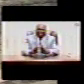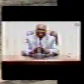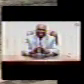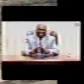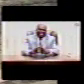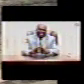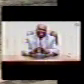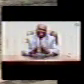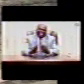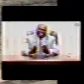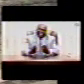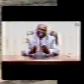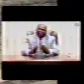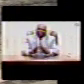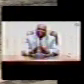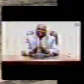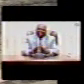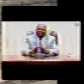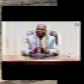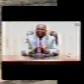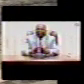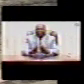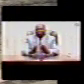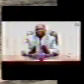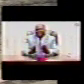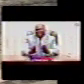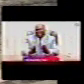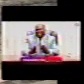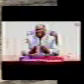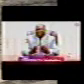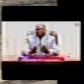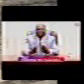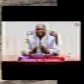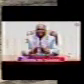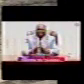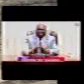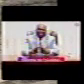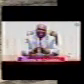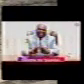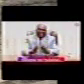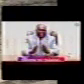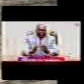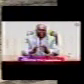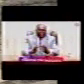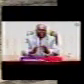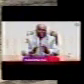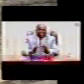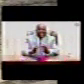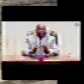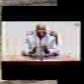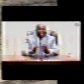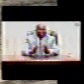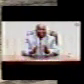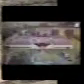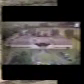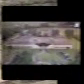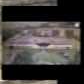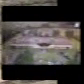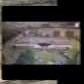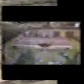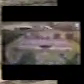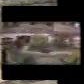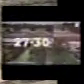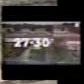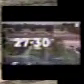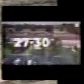group then. And then we'll be going for combined service. And then we'll go. But you will discover that many of us,